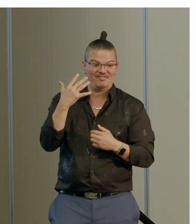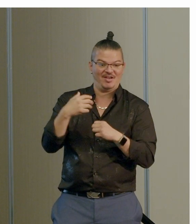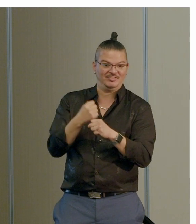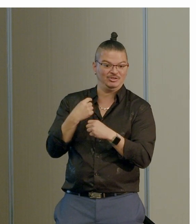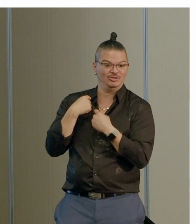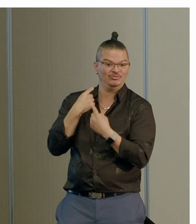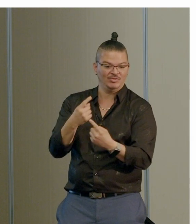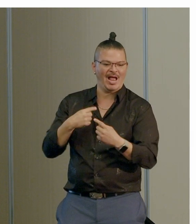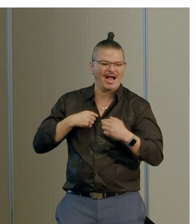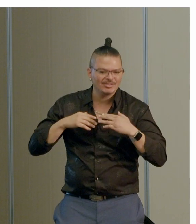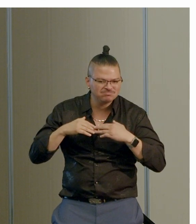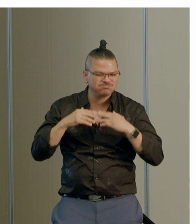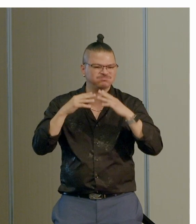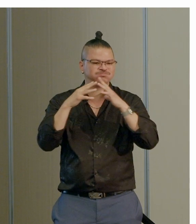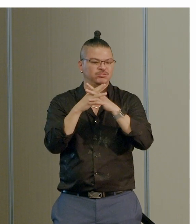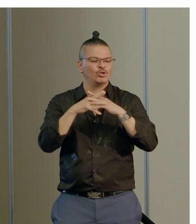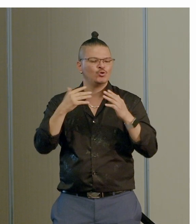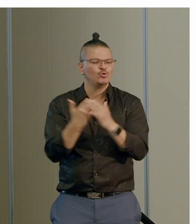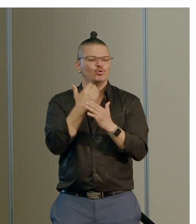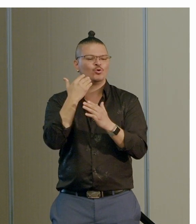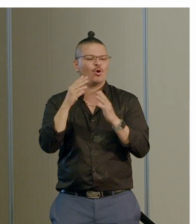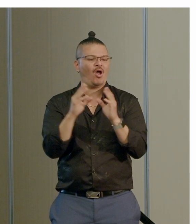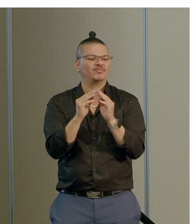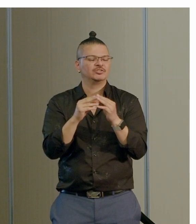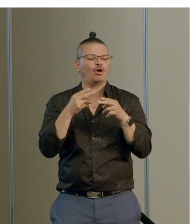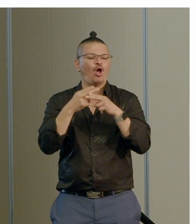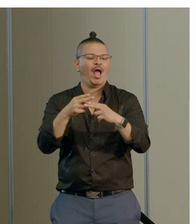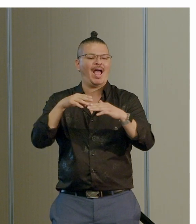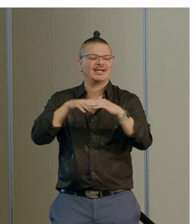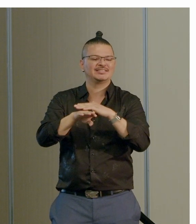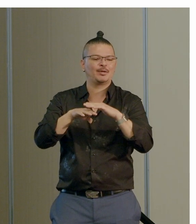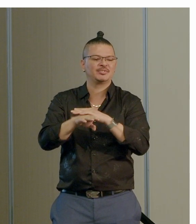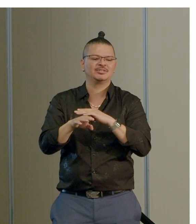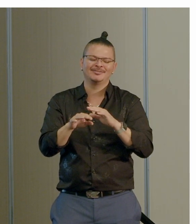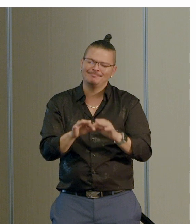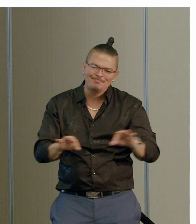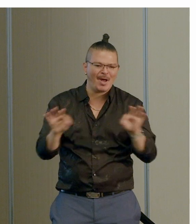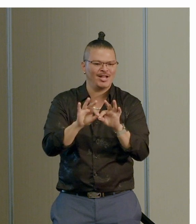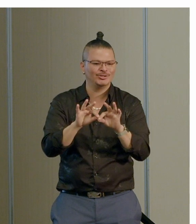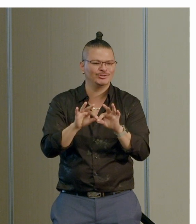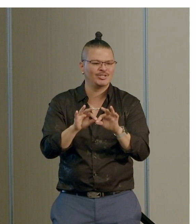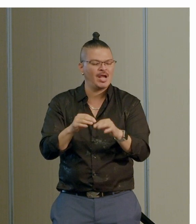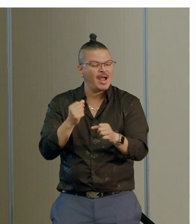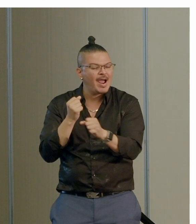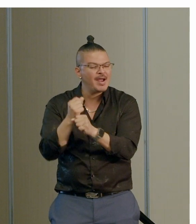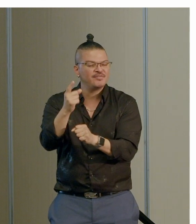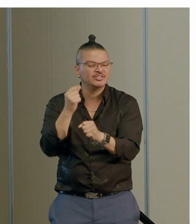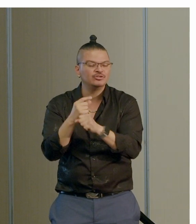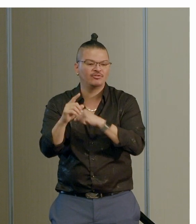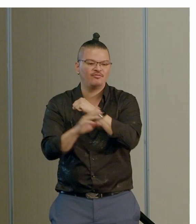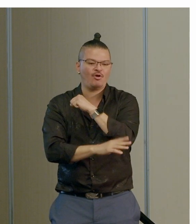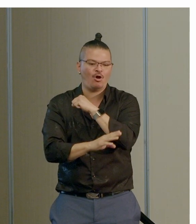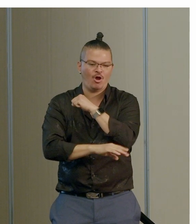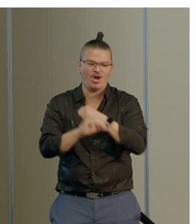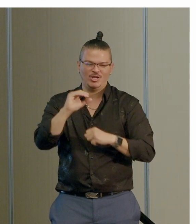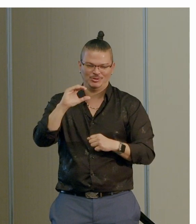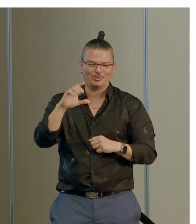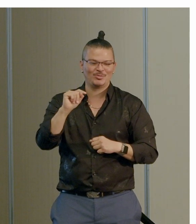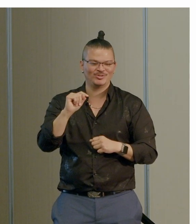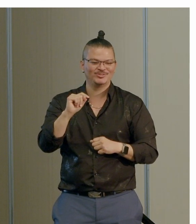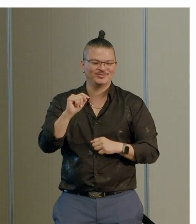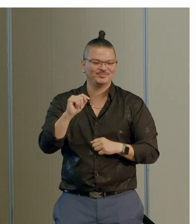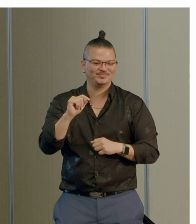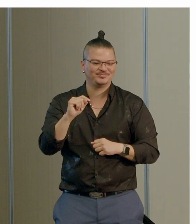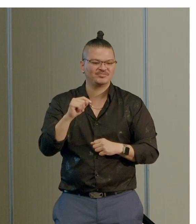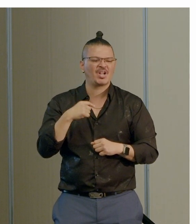titled Accessibility Matters, and that's held every October. I'm going to talk more about that later. I've worked